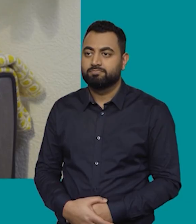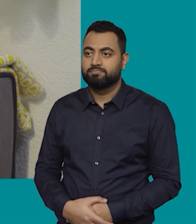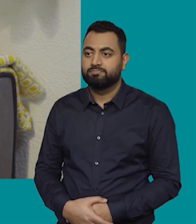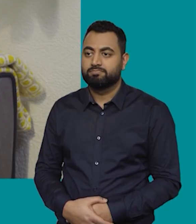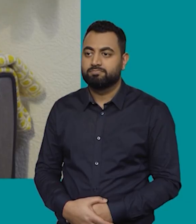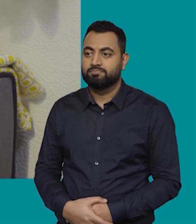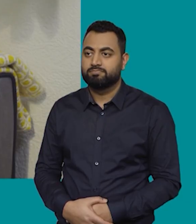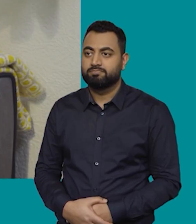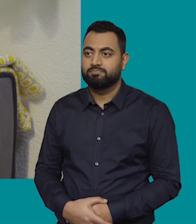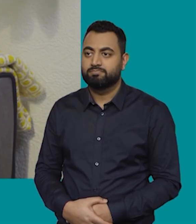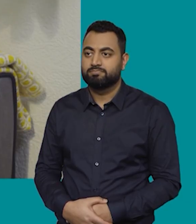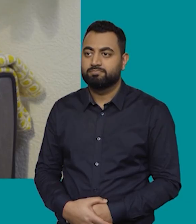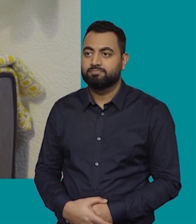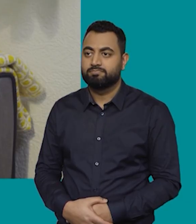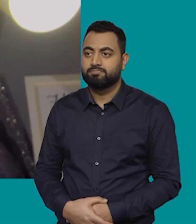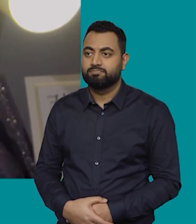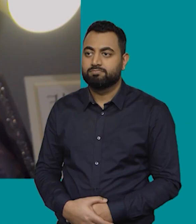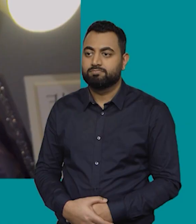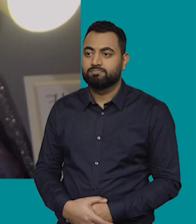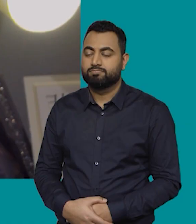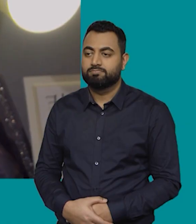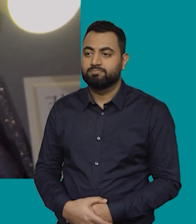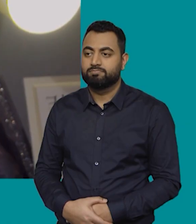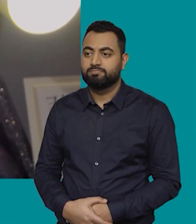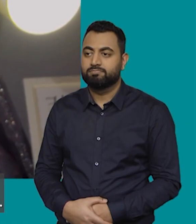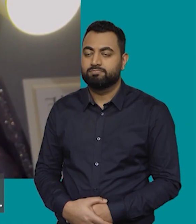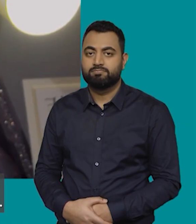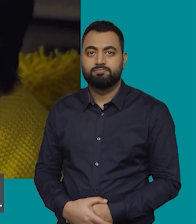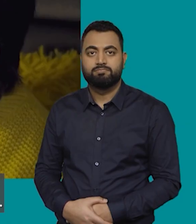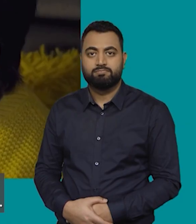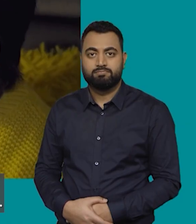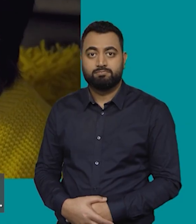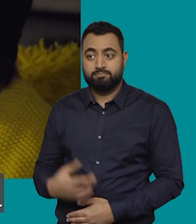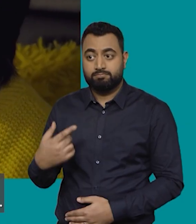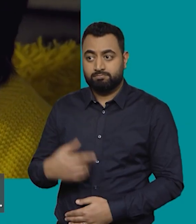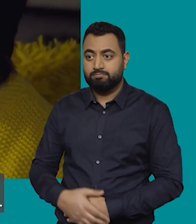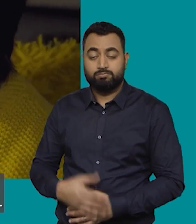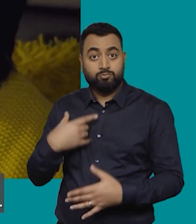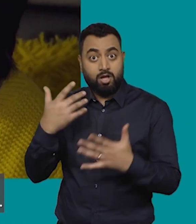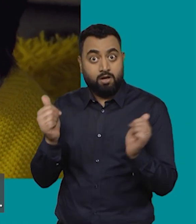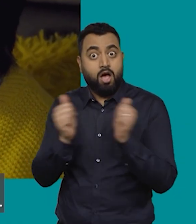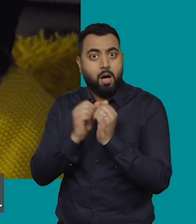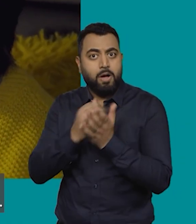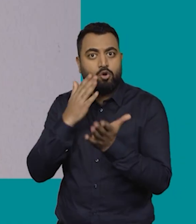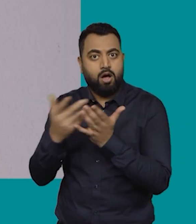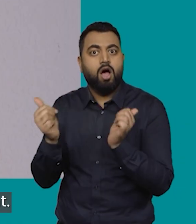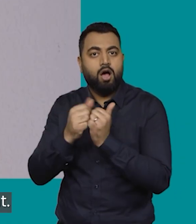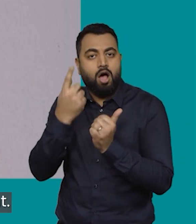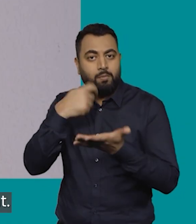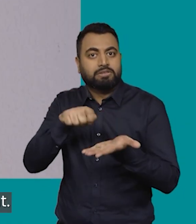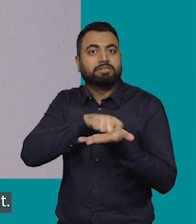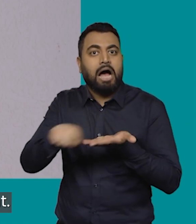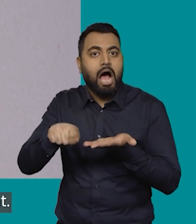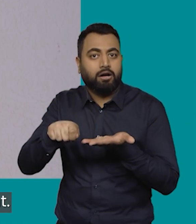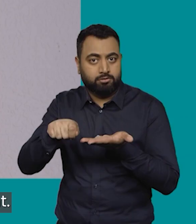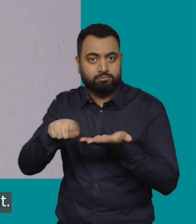integrate, make sure that we're on the same page, and then we've got an agreement that they actually have to sign to say they've understood them. We